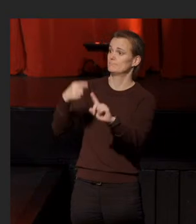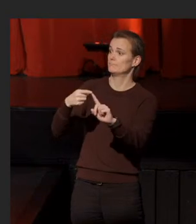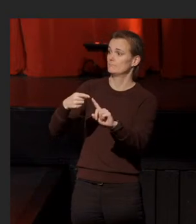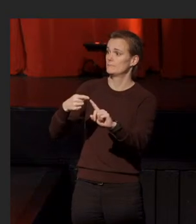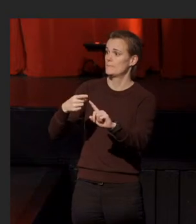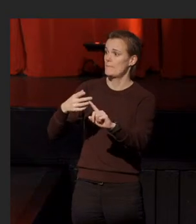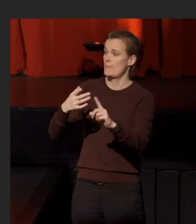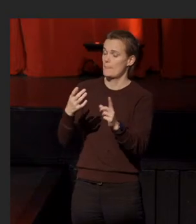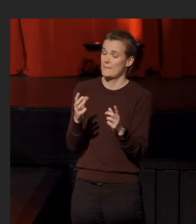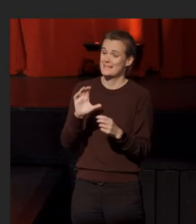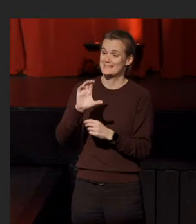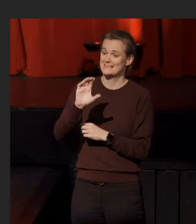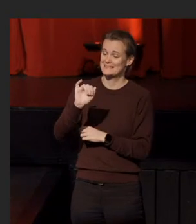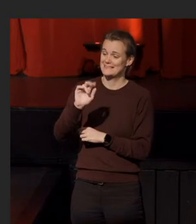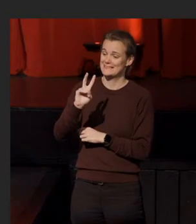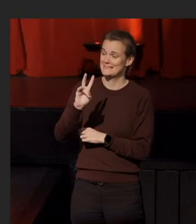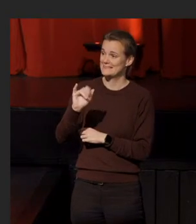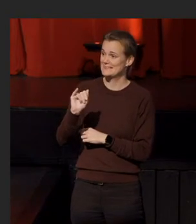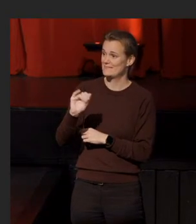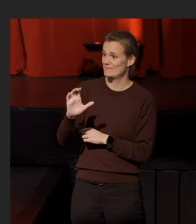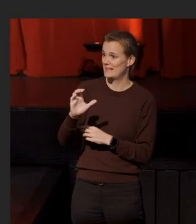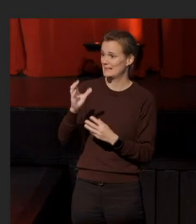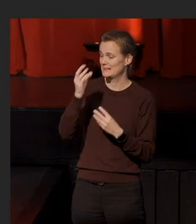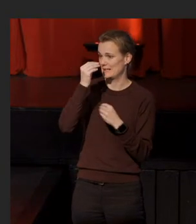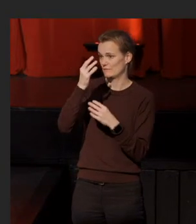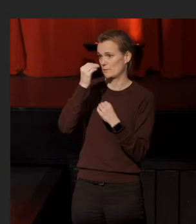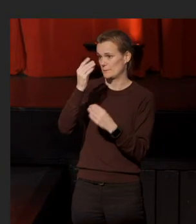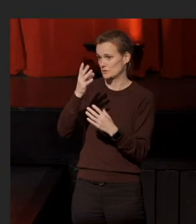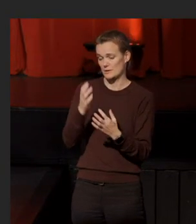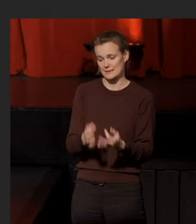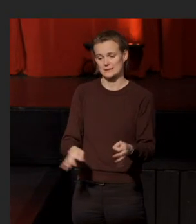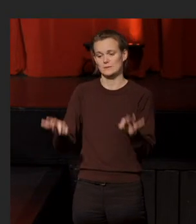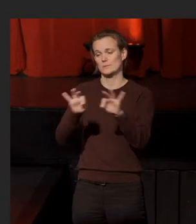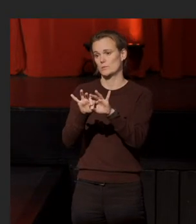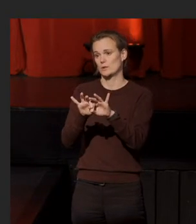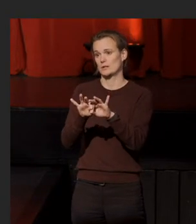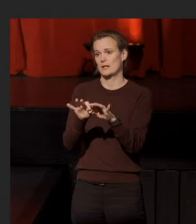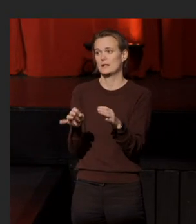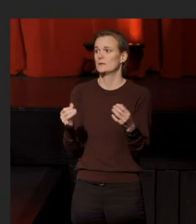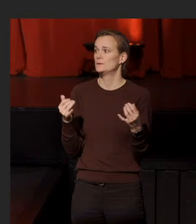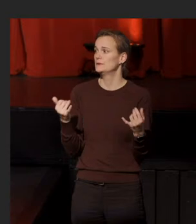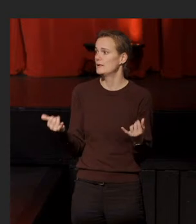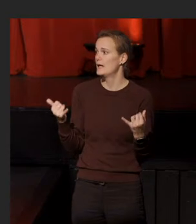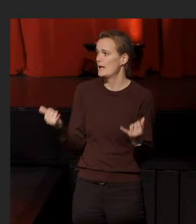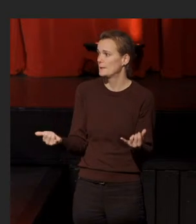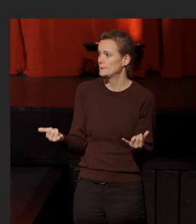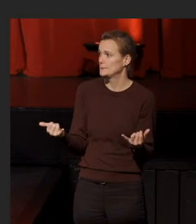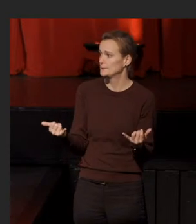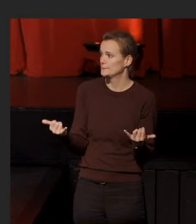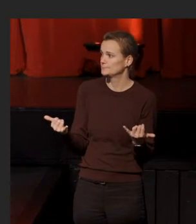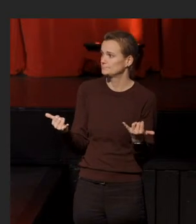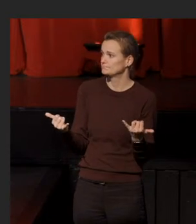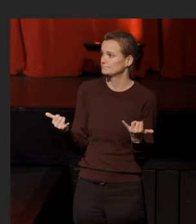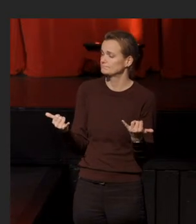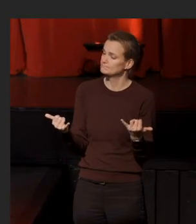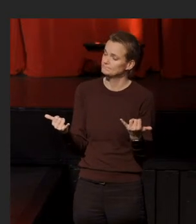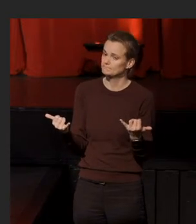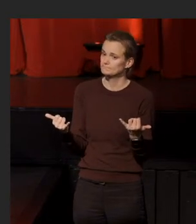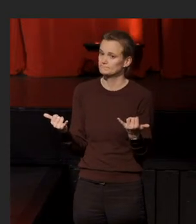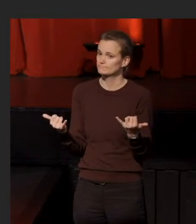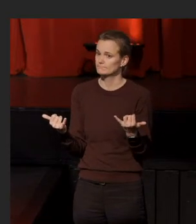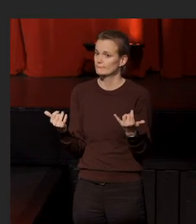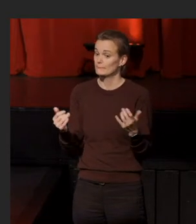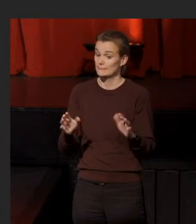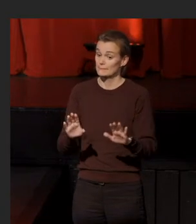importance of civics. And I think there is an absence right now in educating, especially